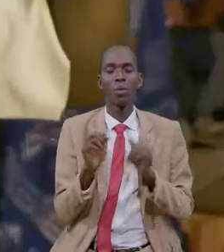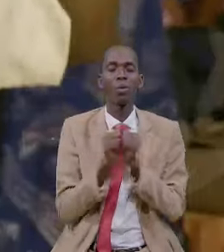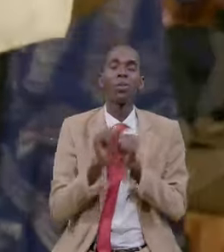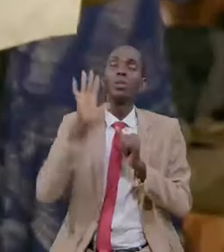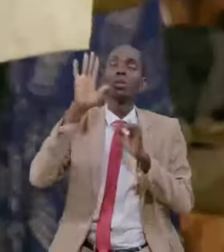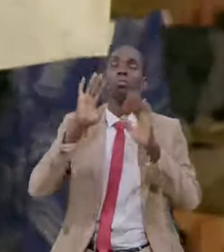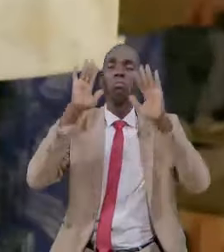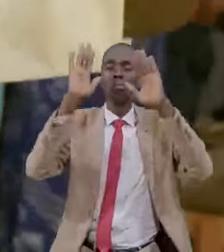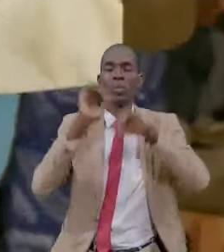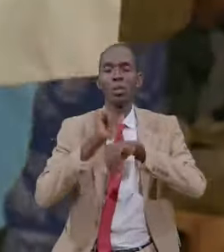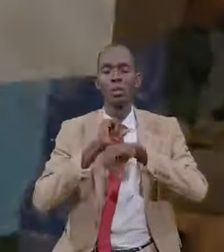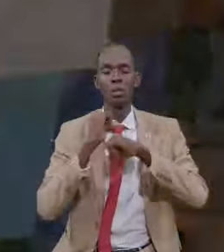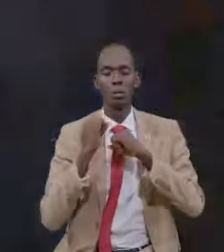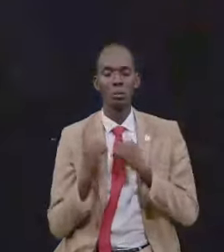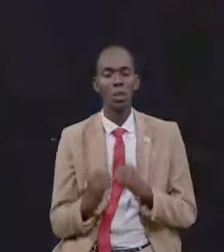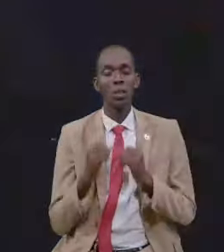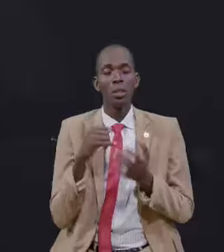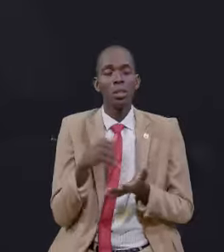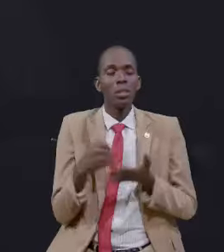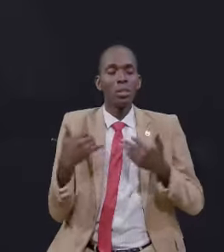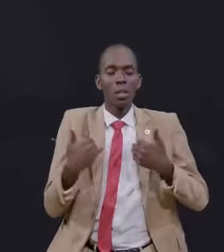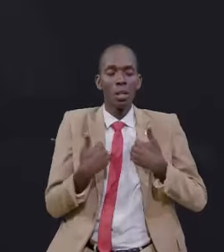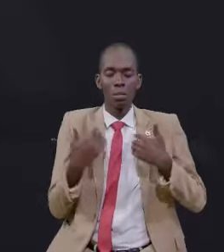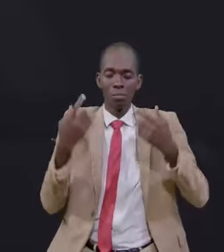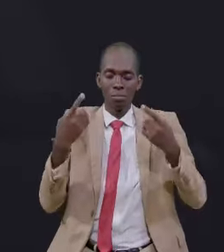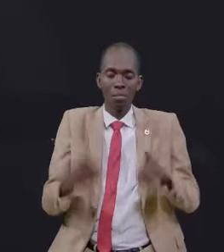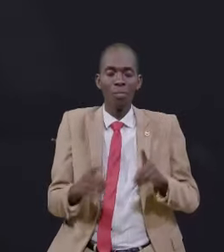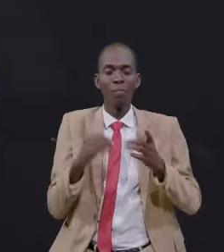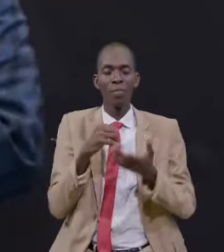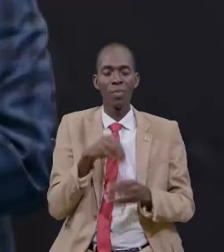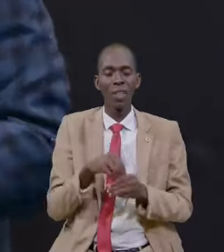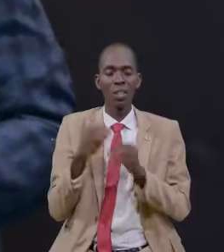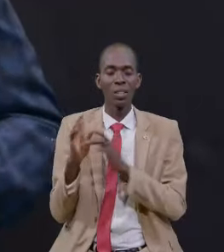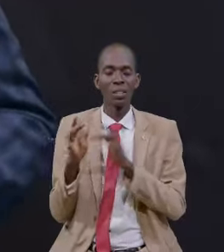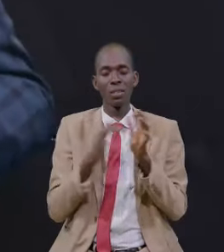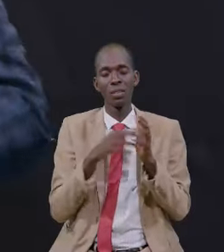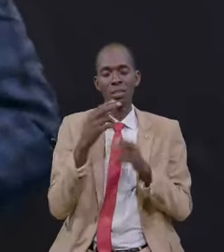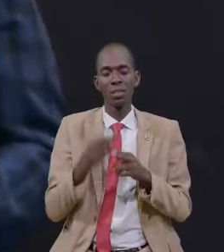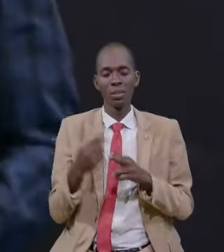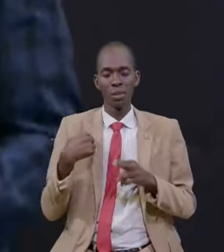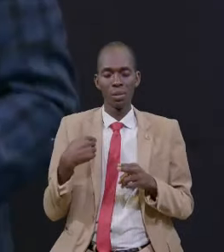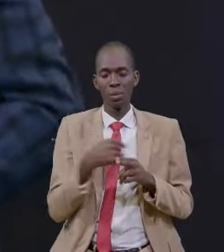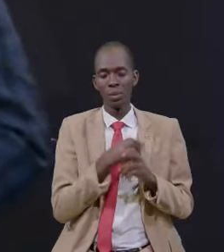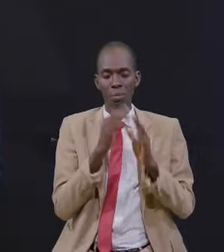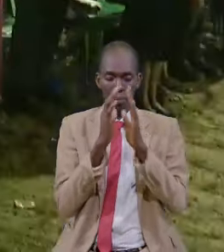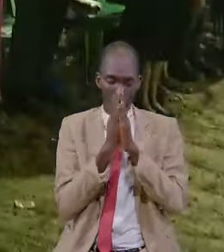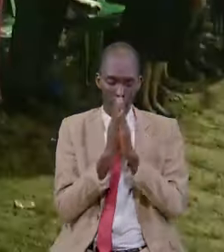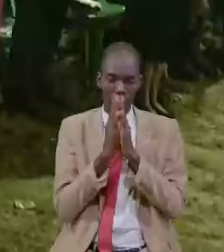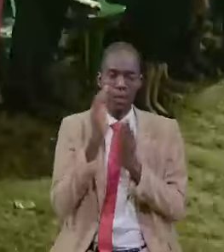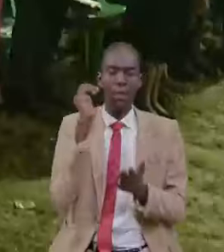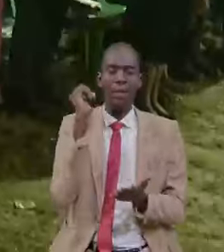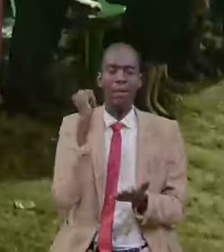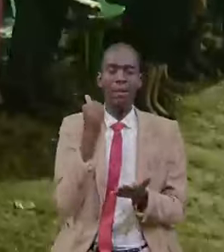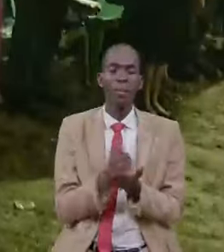power. It is done. In Jesus' name we pray.